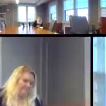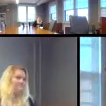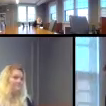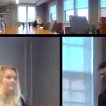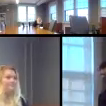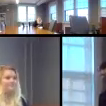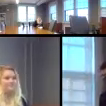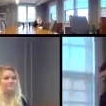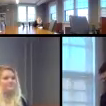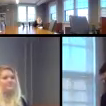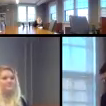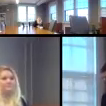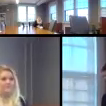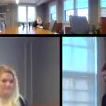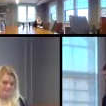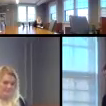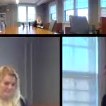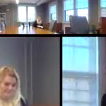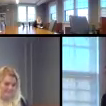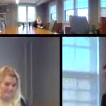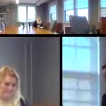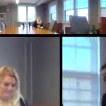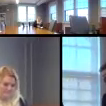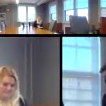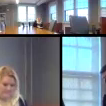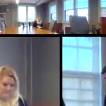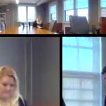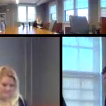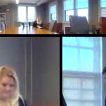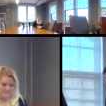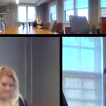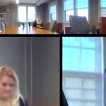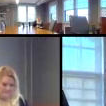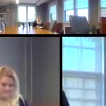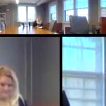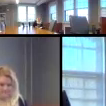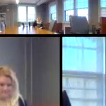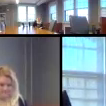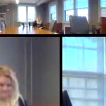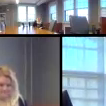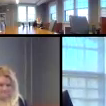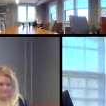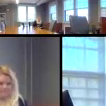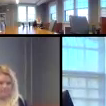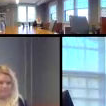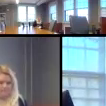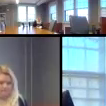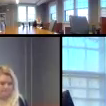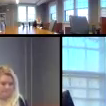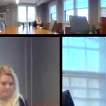the city, splitting it into grid cells, and within each grid cell, applying both looking for cultural heritage, applying the sort of spatial